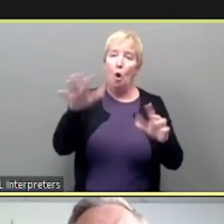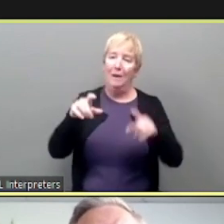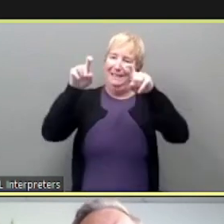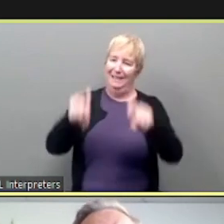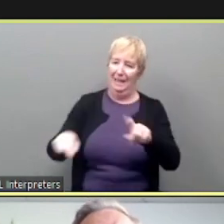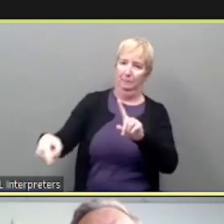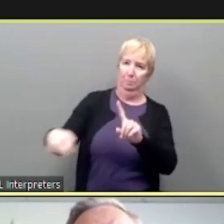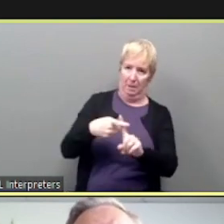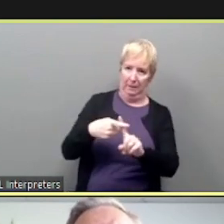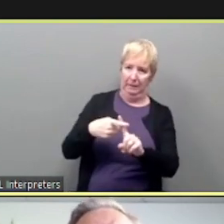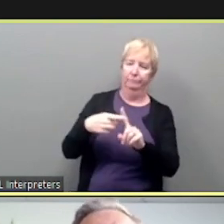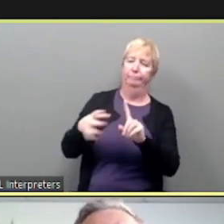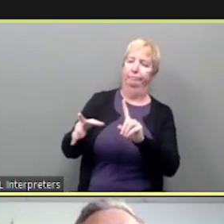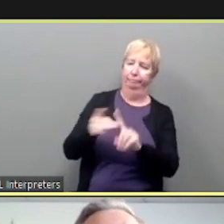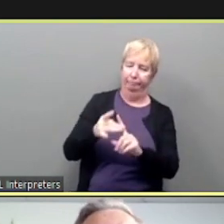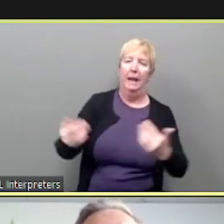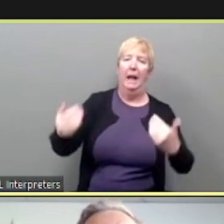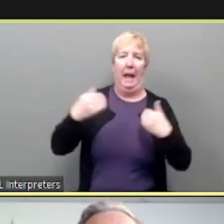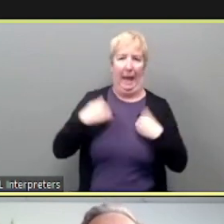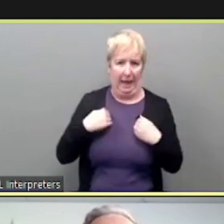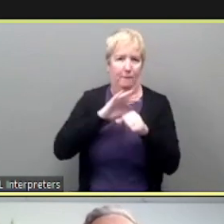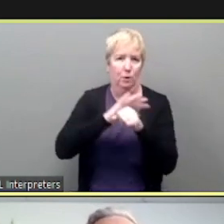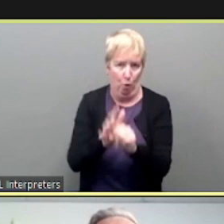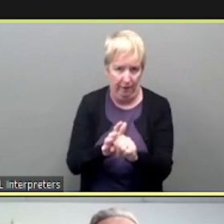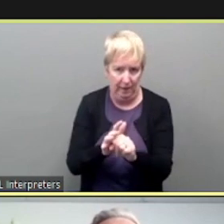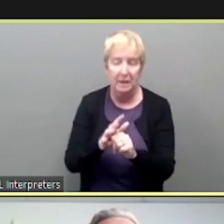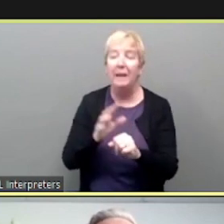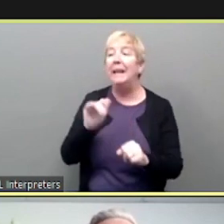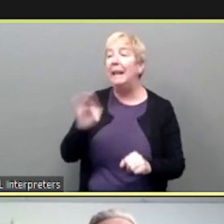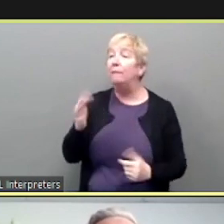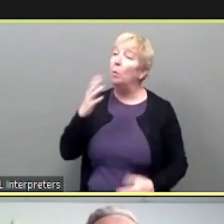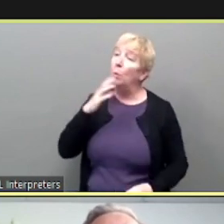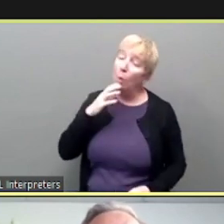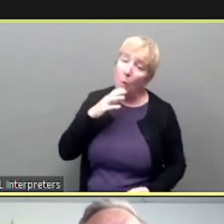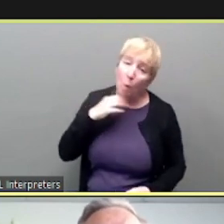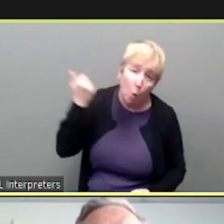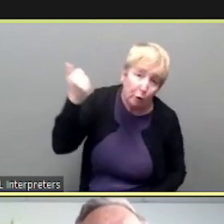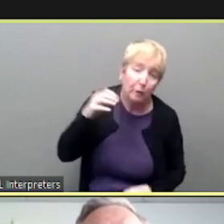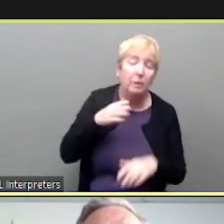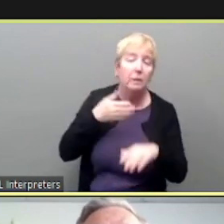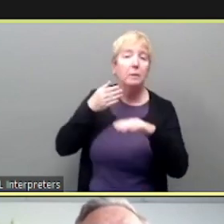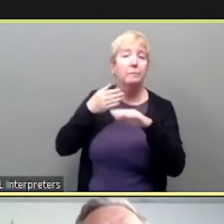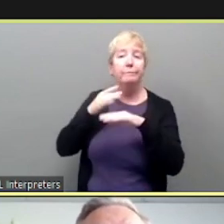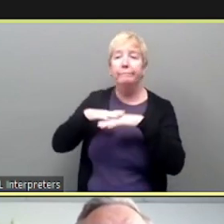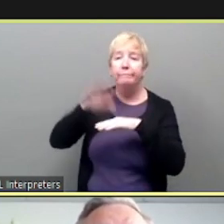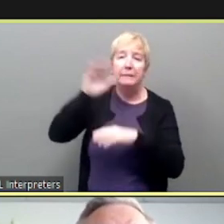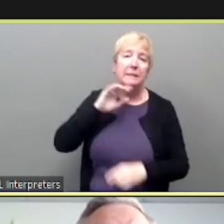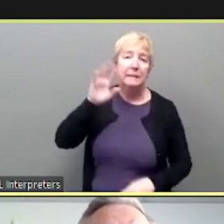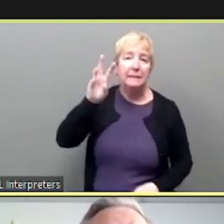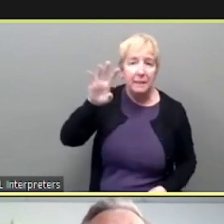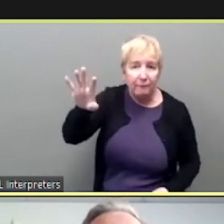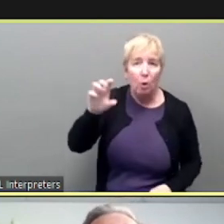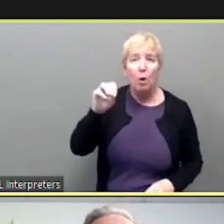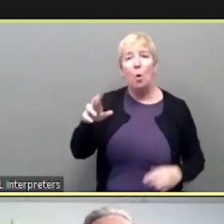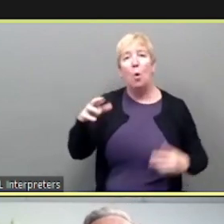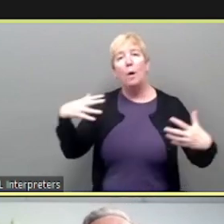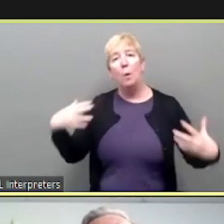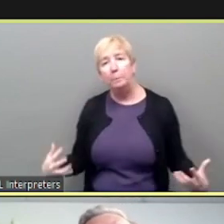you're obese, or you have any of the many risk factors for more serious COVID, you should really seek